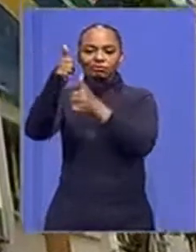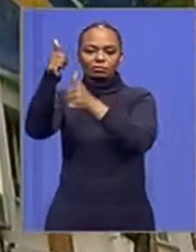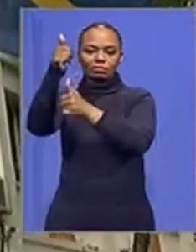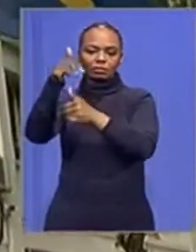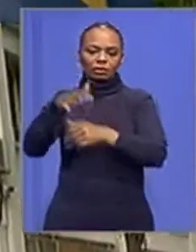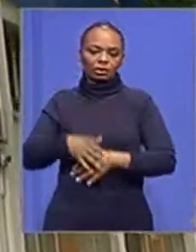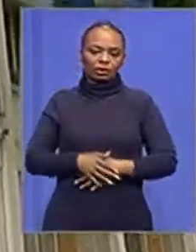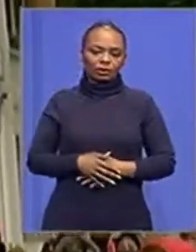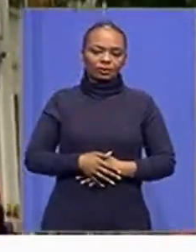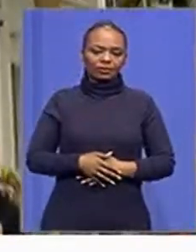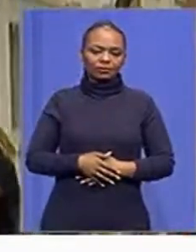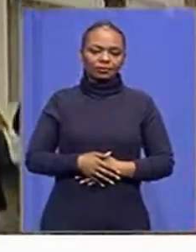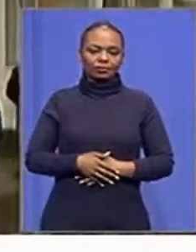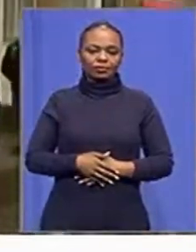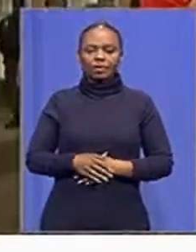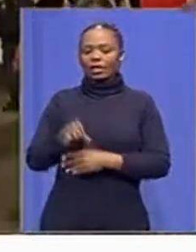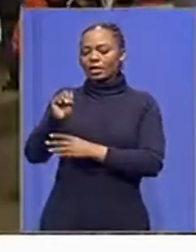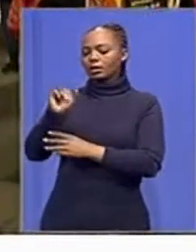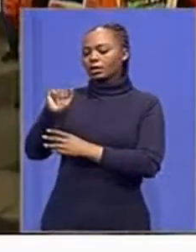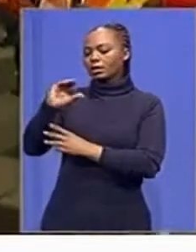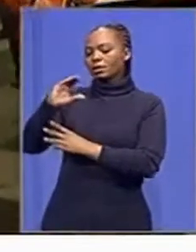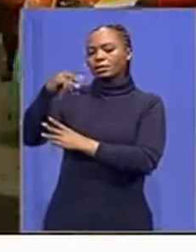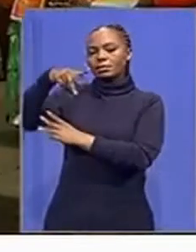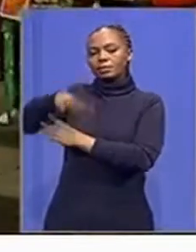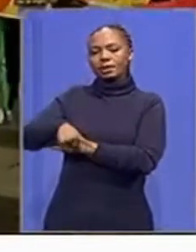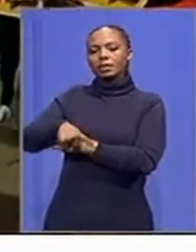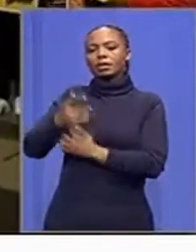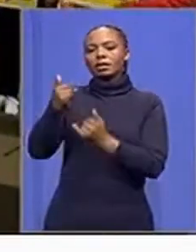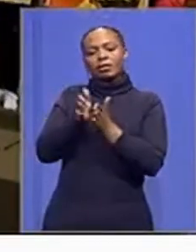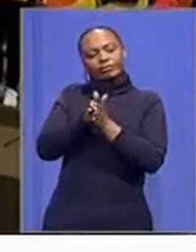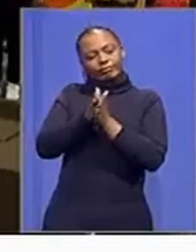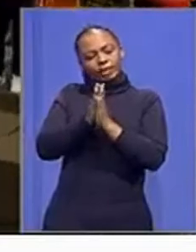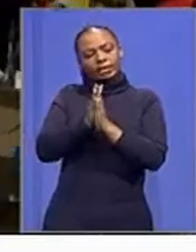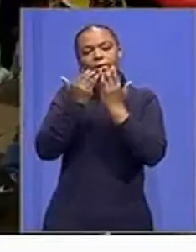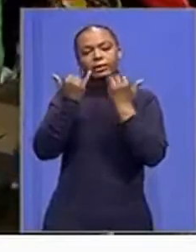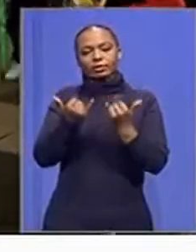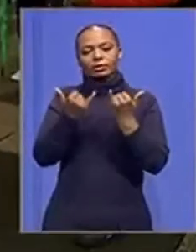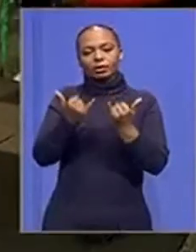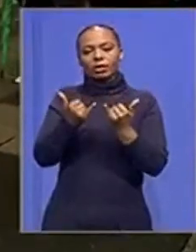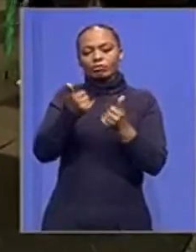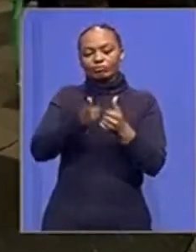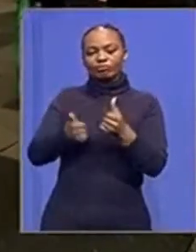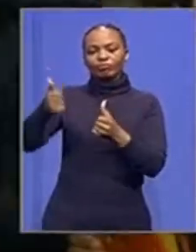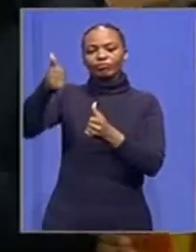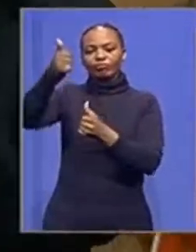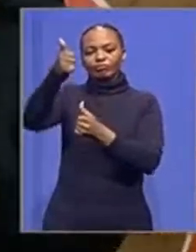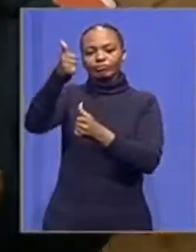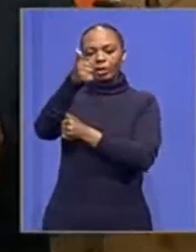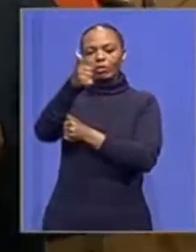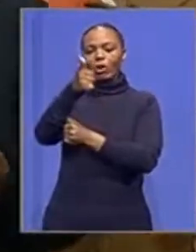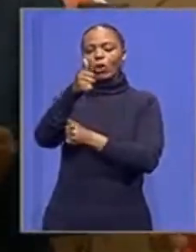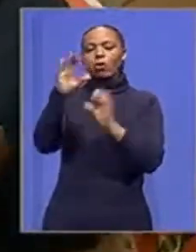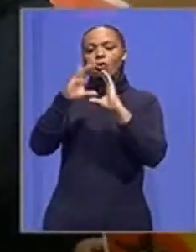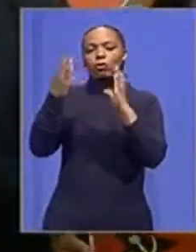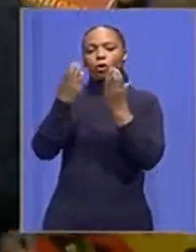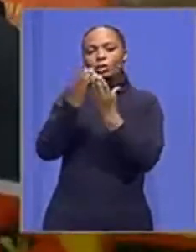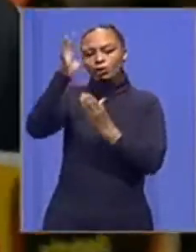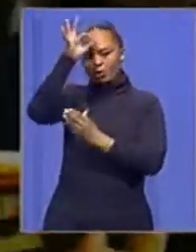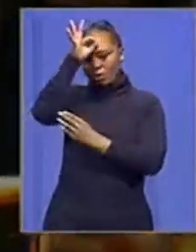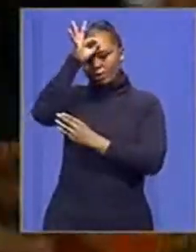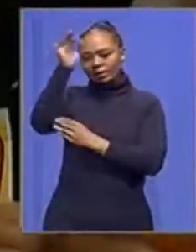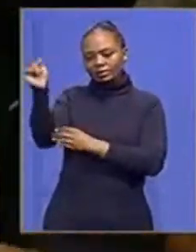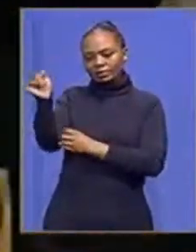Mokgatlo wa makomonisi ka Afrika Borwa o ipelaetsa magareng ga tše dingwe go thwalwa ga mokomishenare wa maphodisa ka provinceng le go bušwa ga